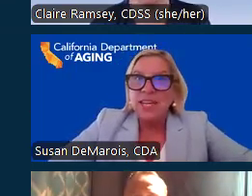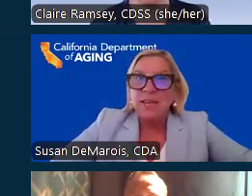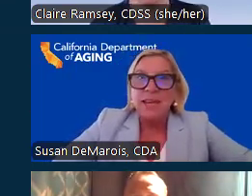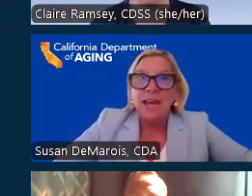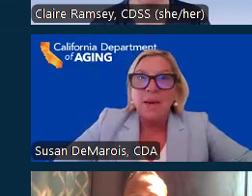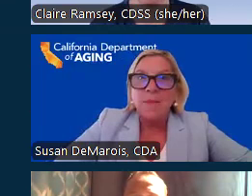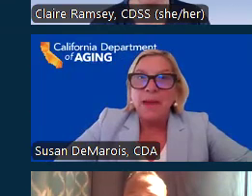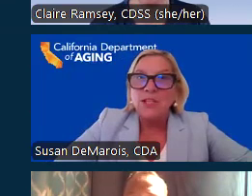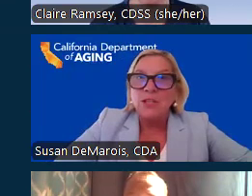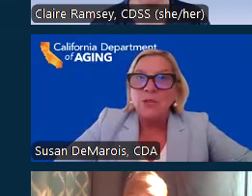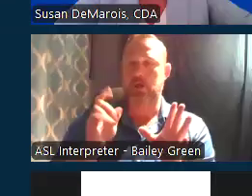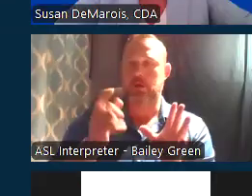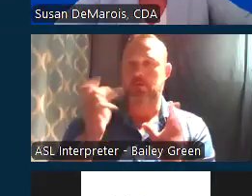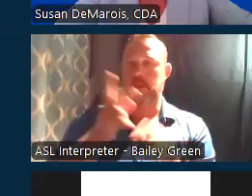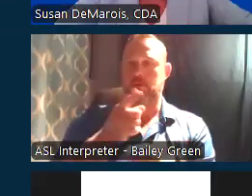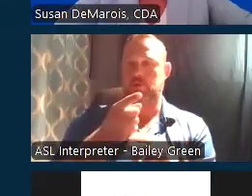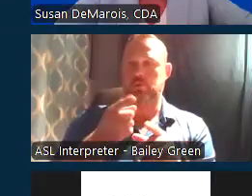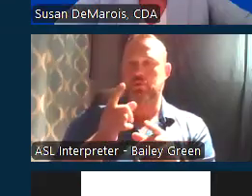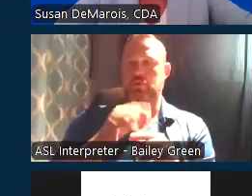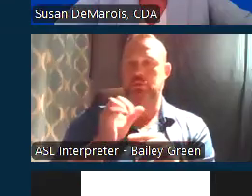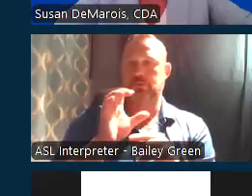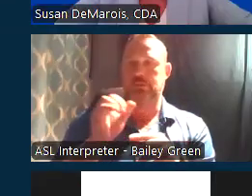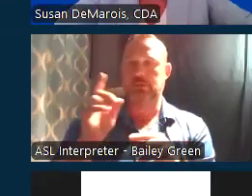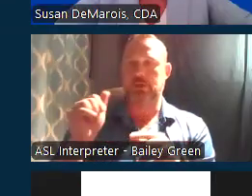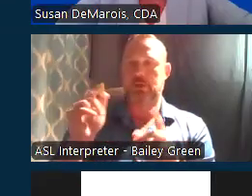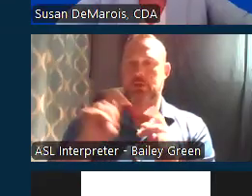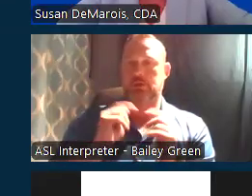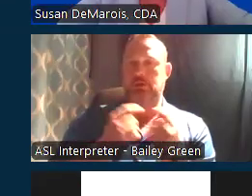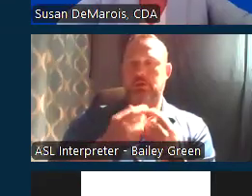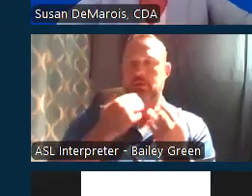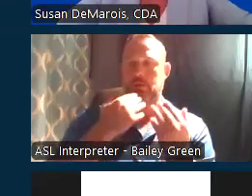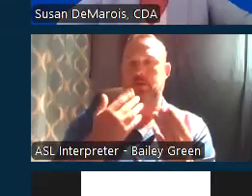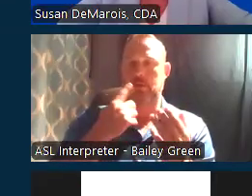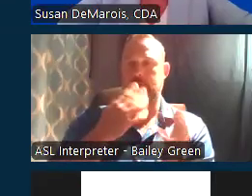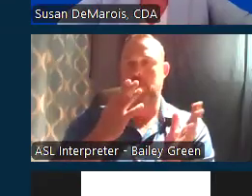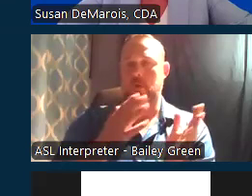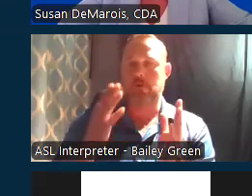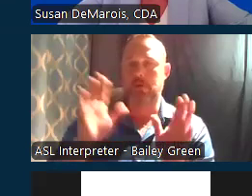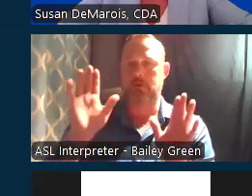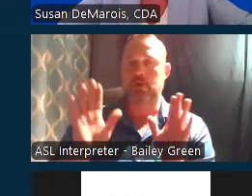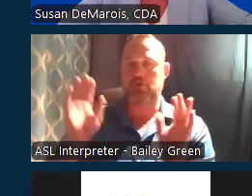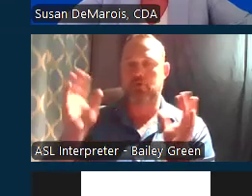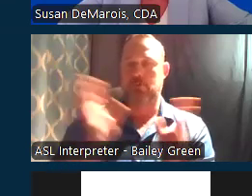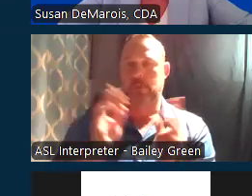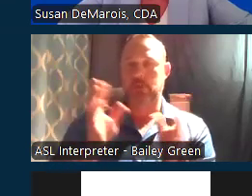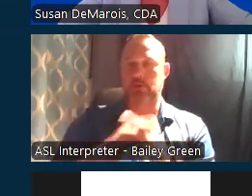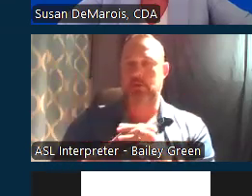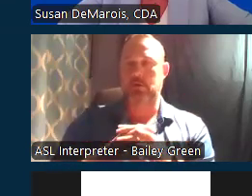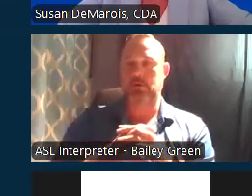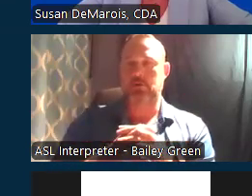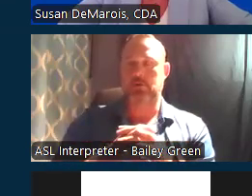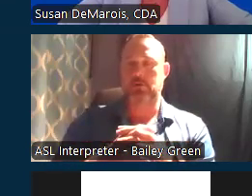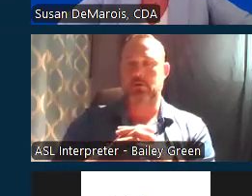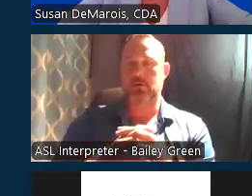And Jackie, back to you, to our CDA team. Thank you for organizing another great meeting, all of